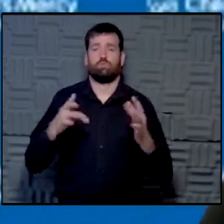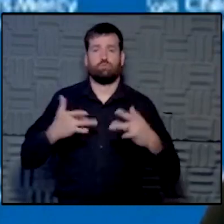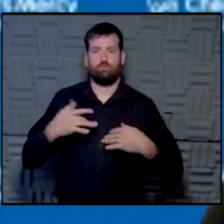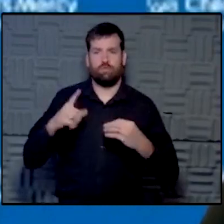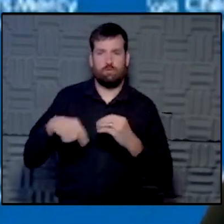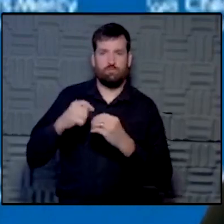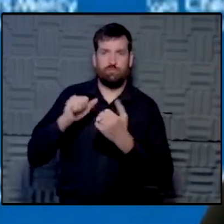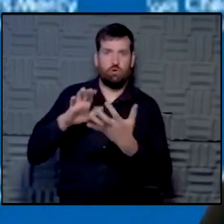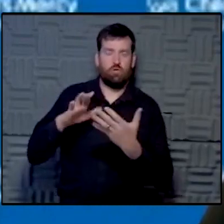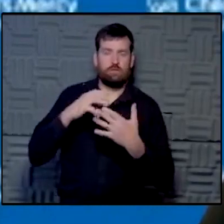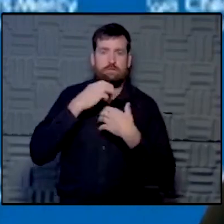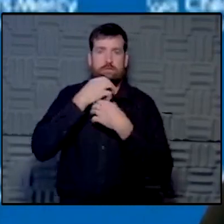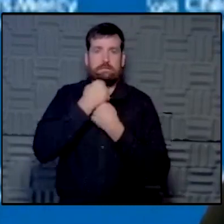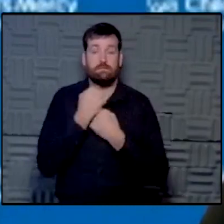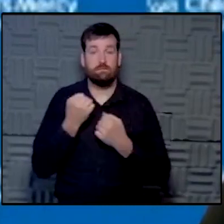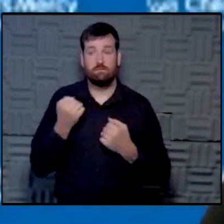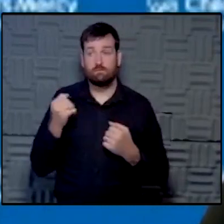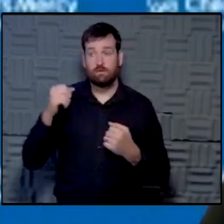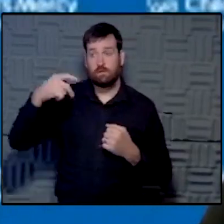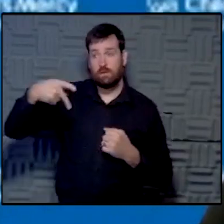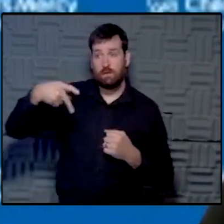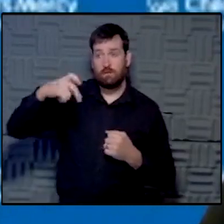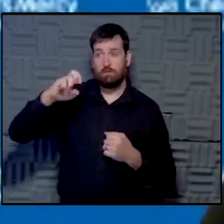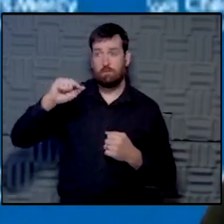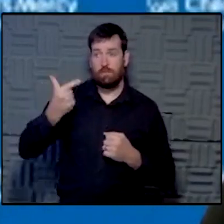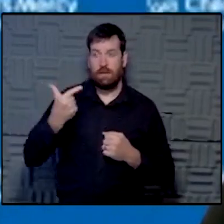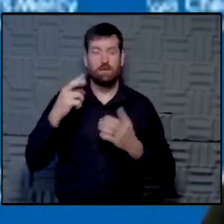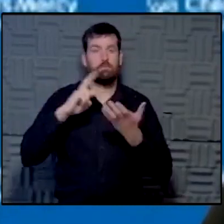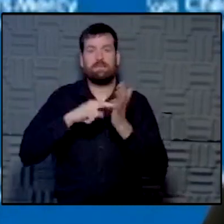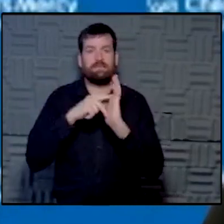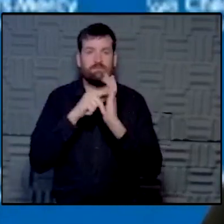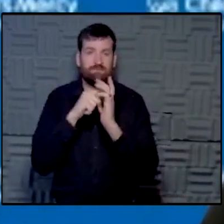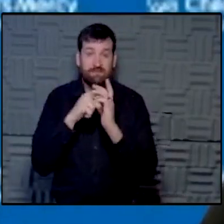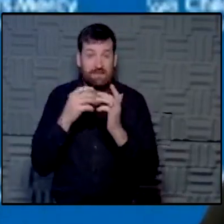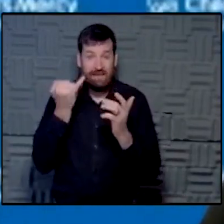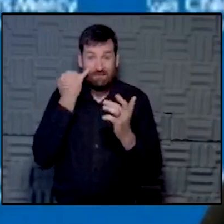causing anaphylaxis. If you don't know what PEG is, it means you're not allergic to it.